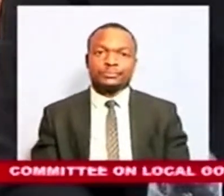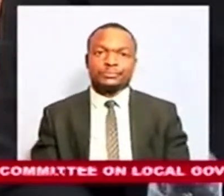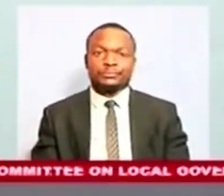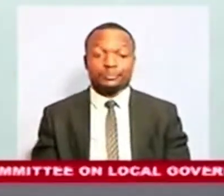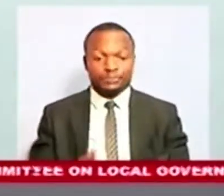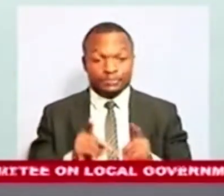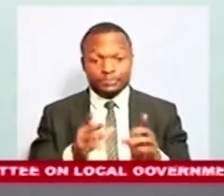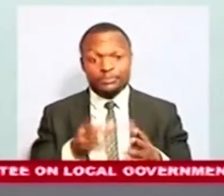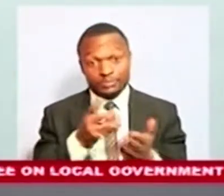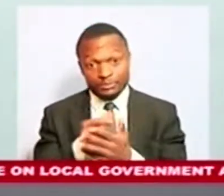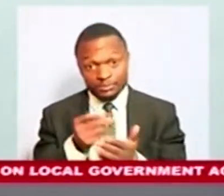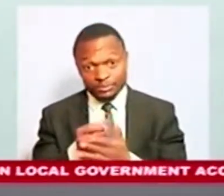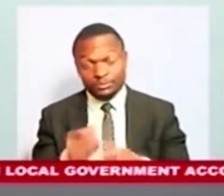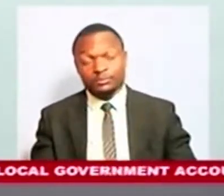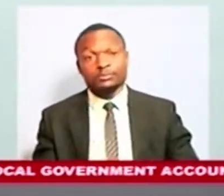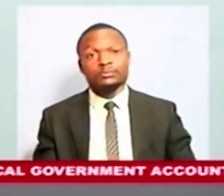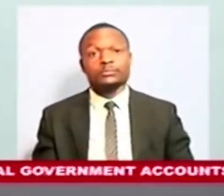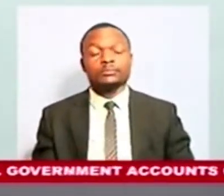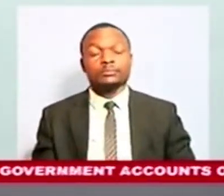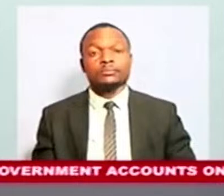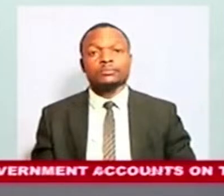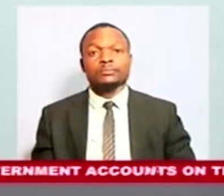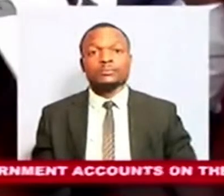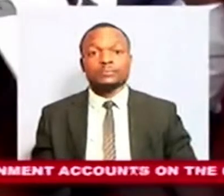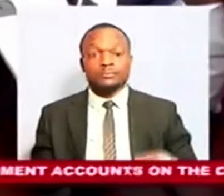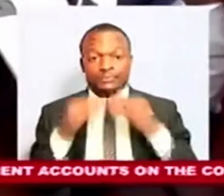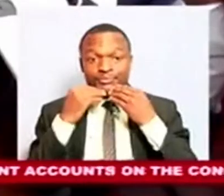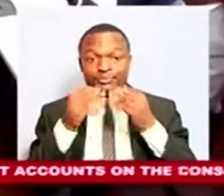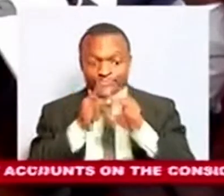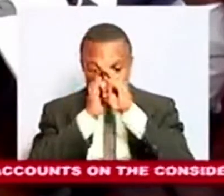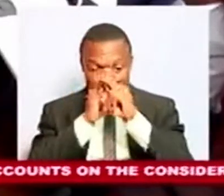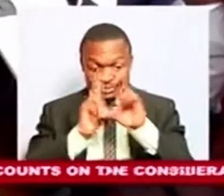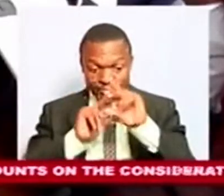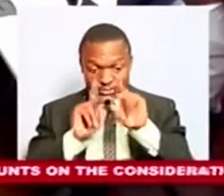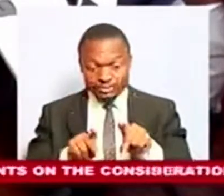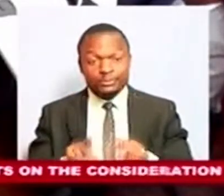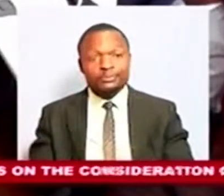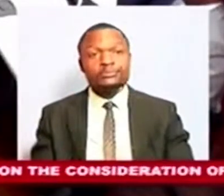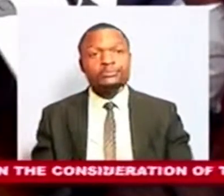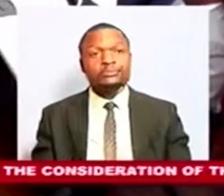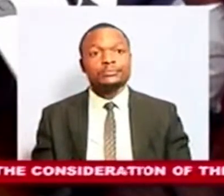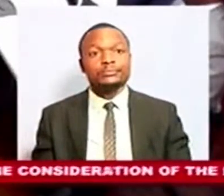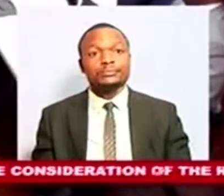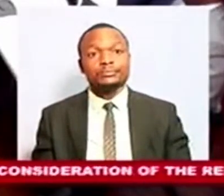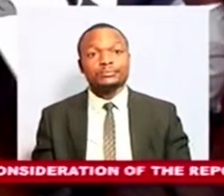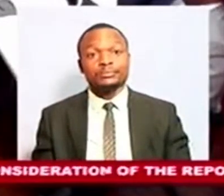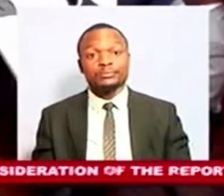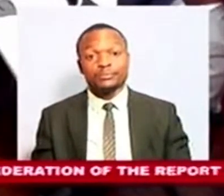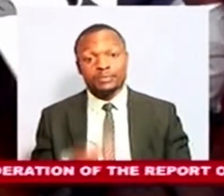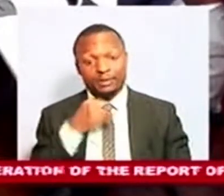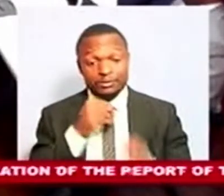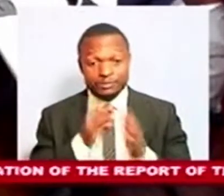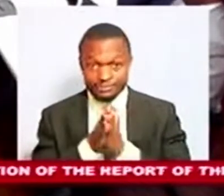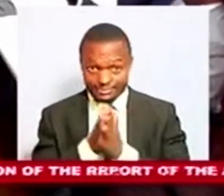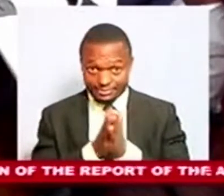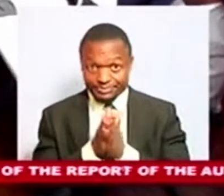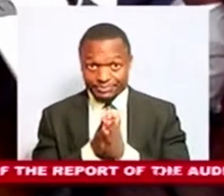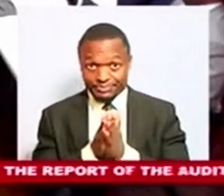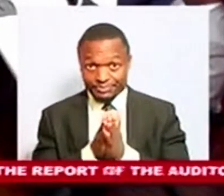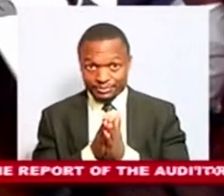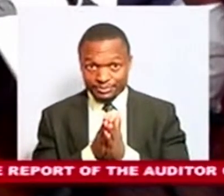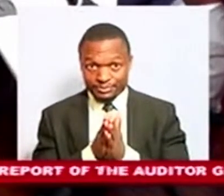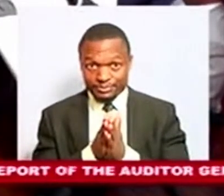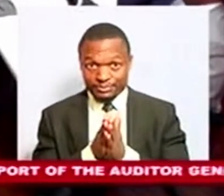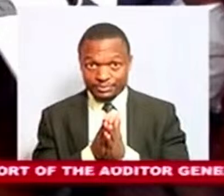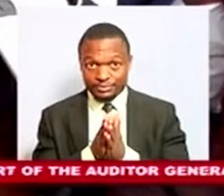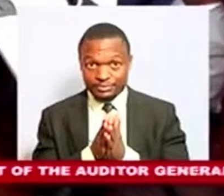Director of Finance. Thank you, Honorable Chair. On the interest, as at... On the